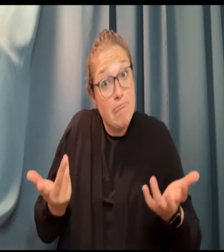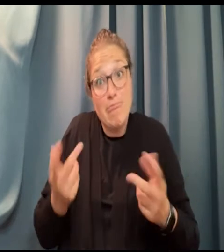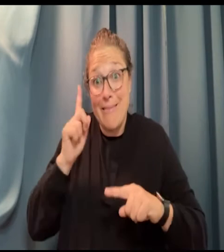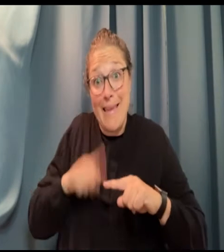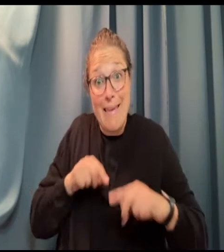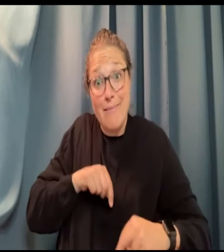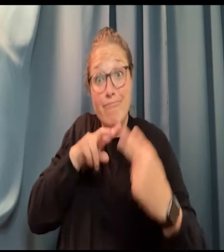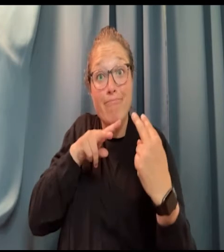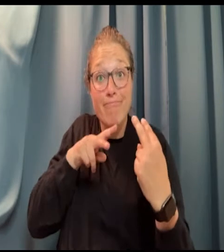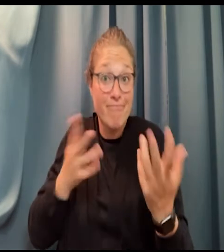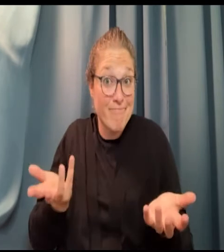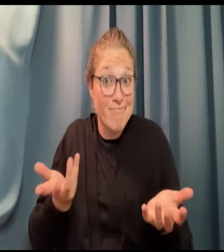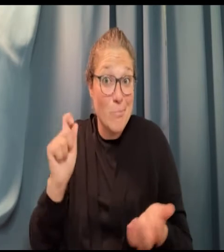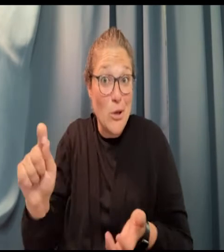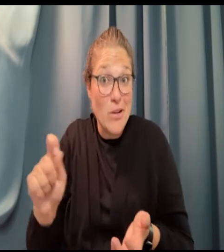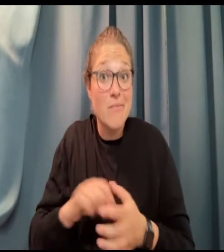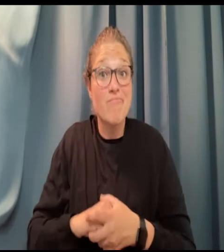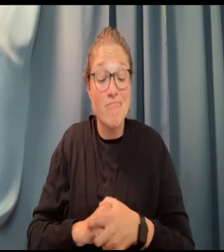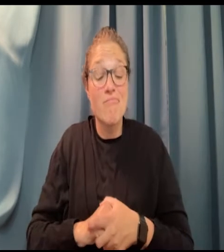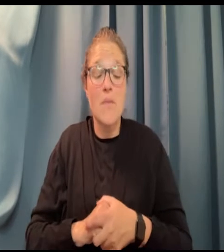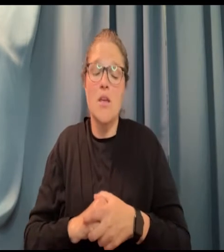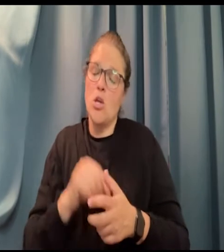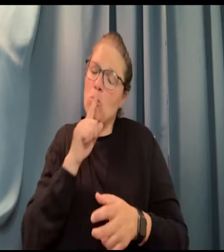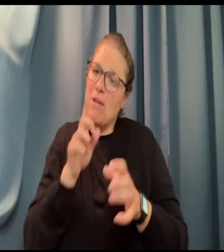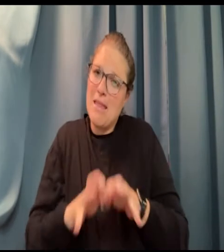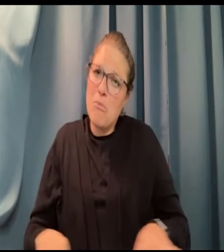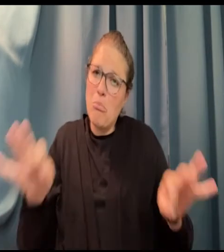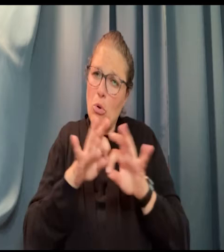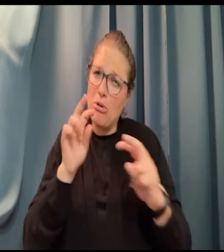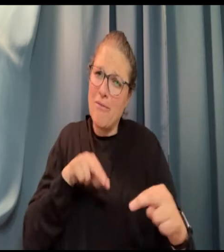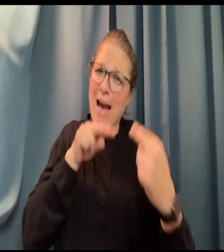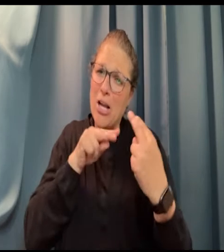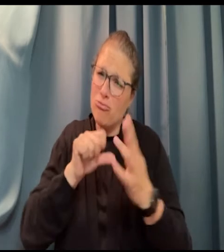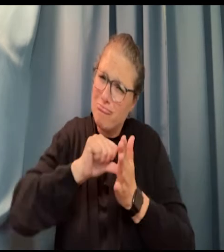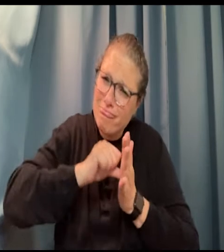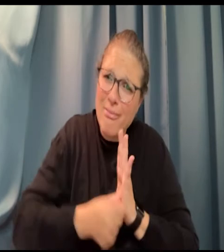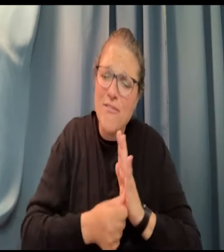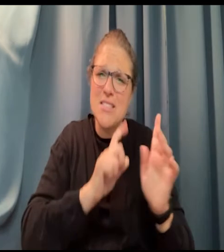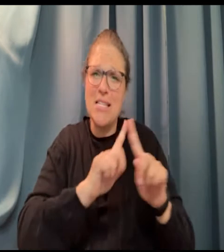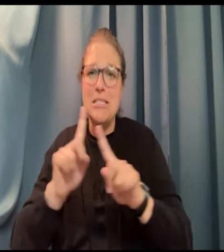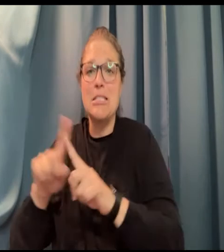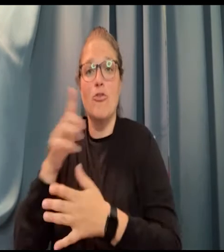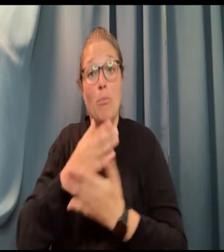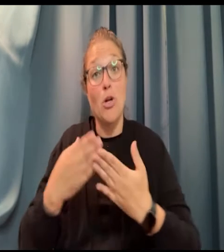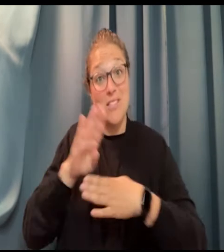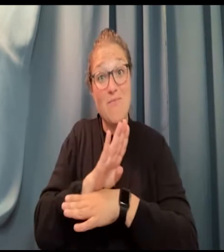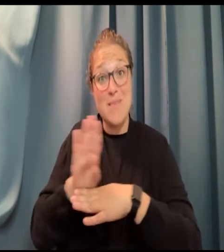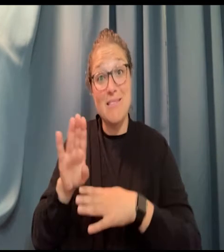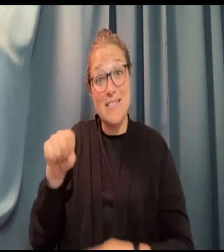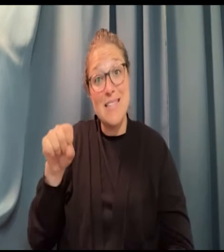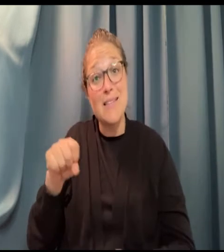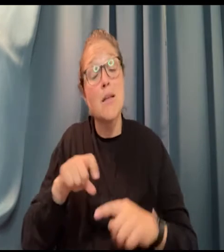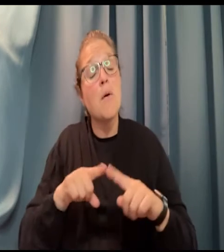just mean that they can't make eye contact. The importance of eye contact is stressed in all aspects of